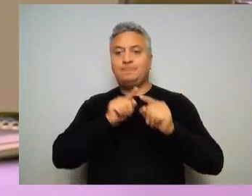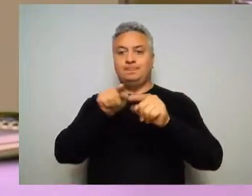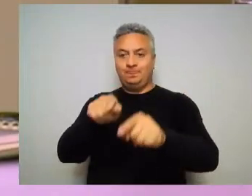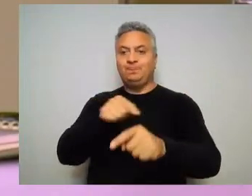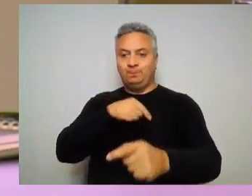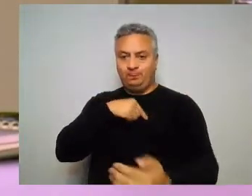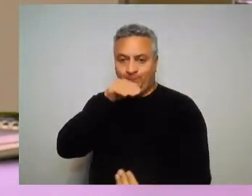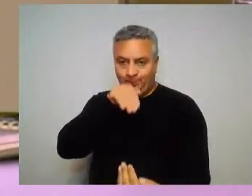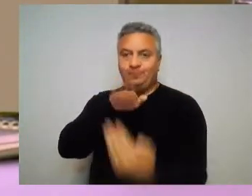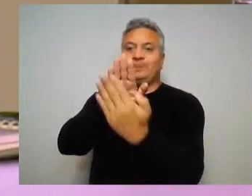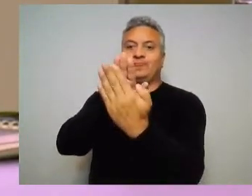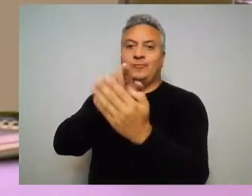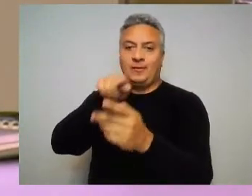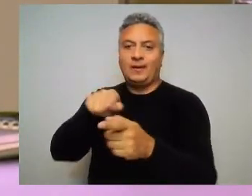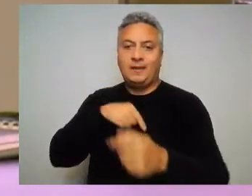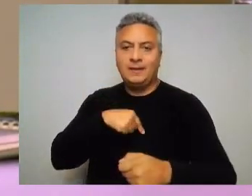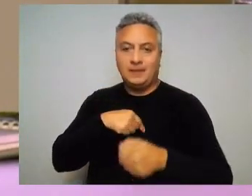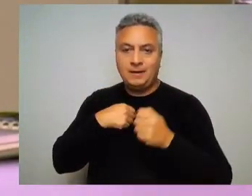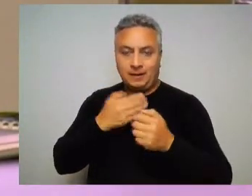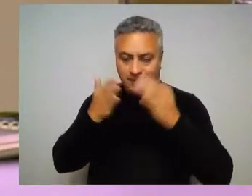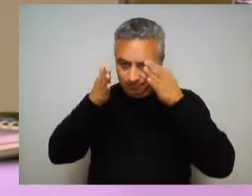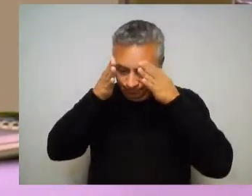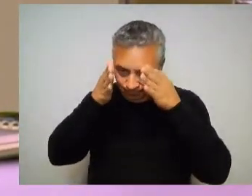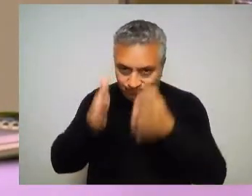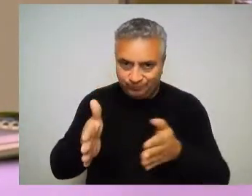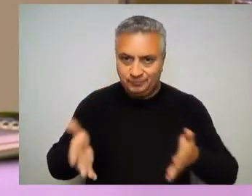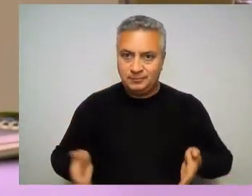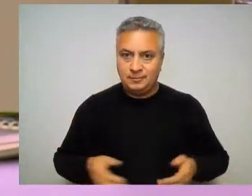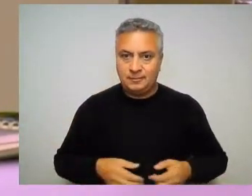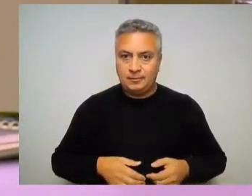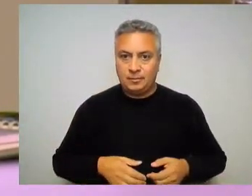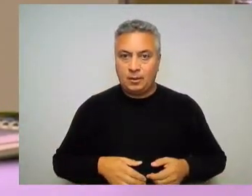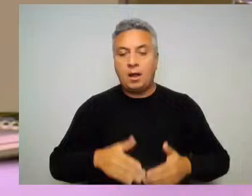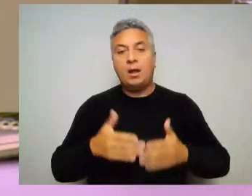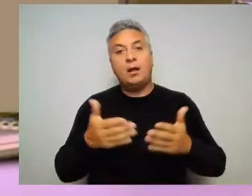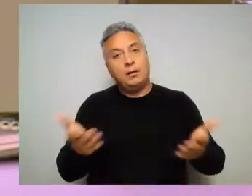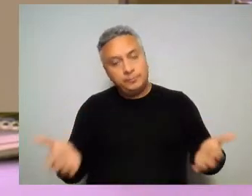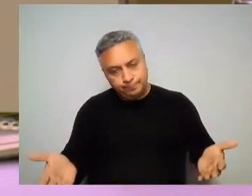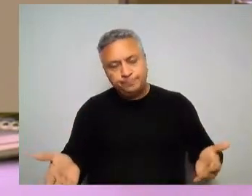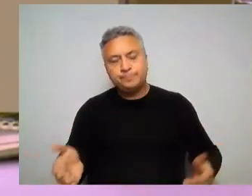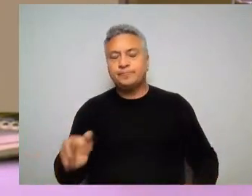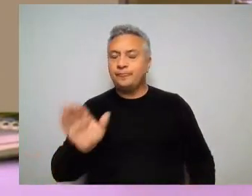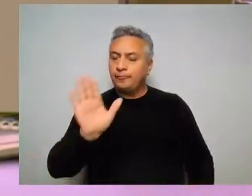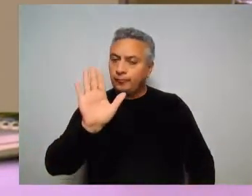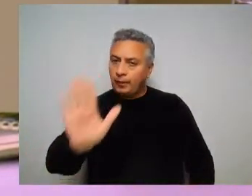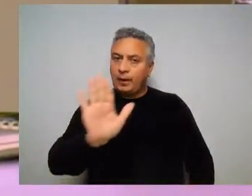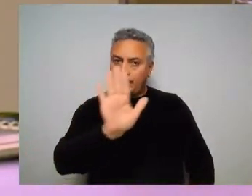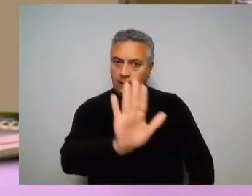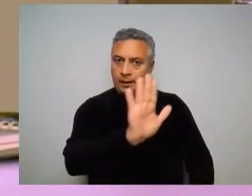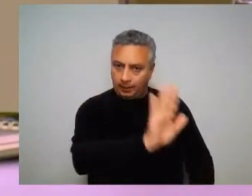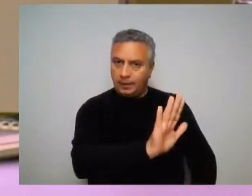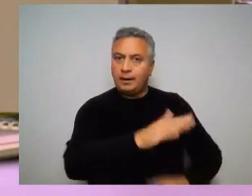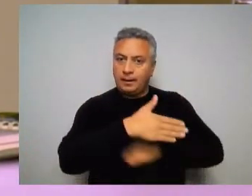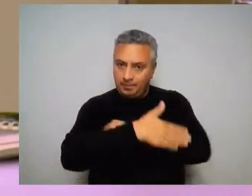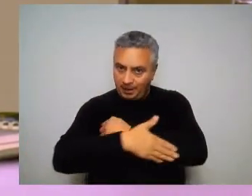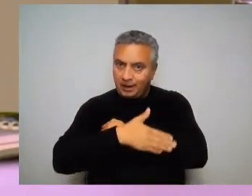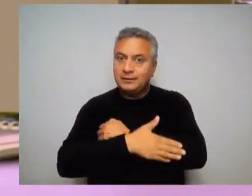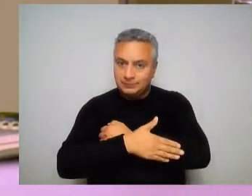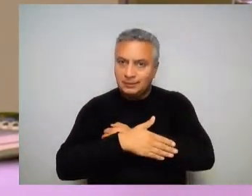joint manner and not in an isolated way. Of course, each country has its own